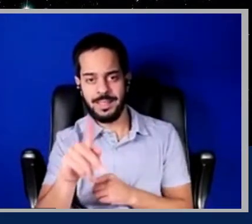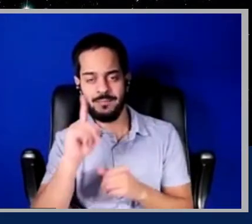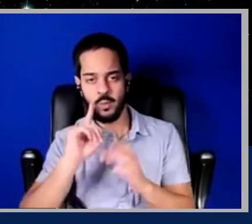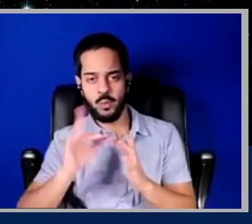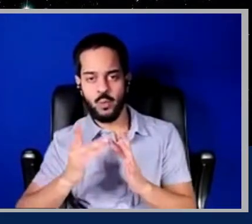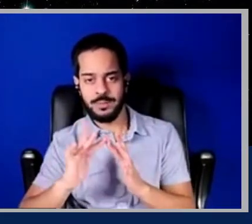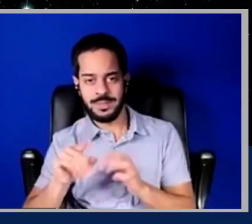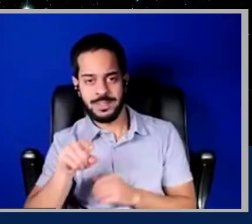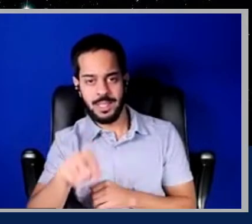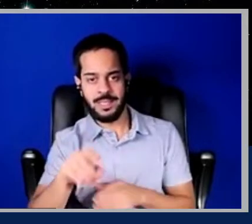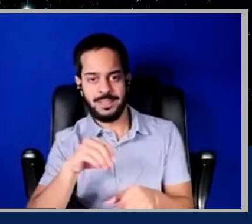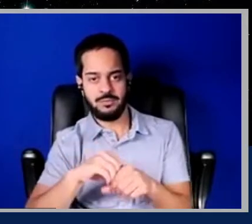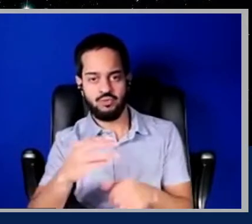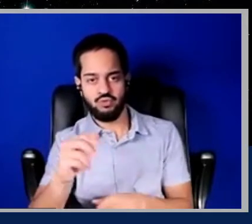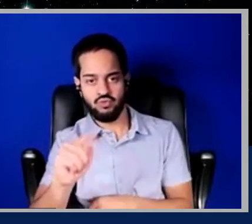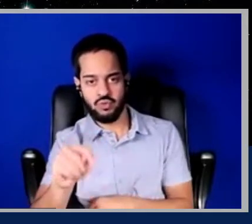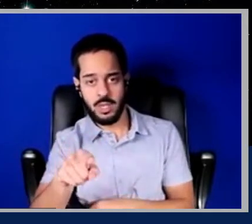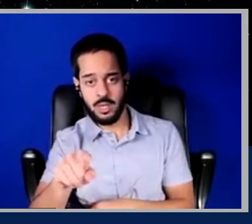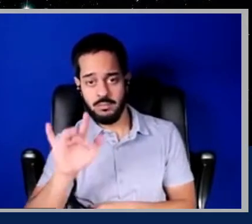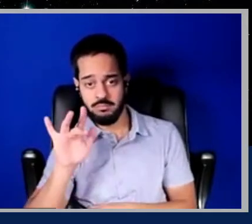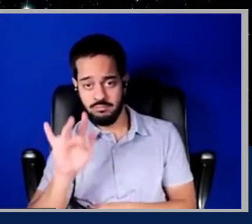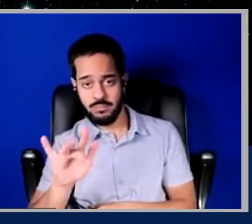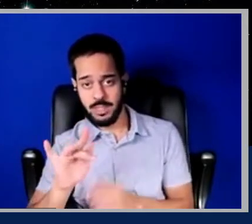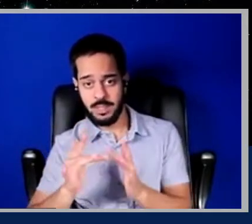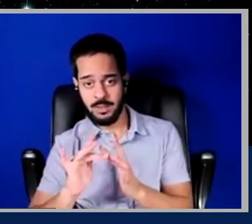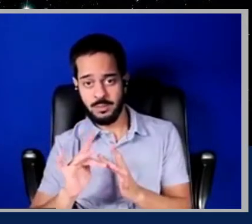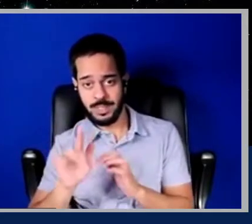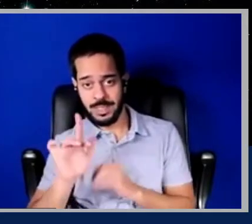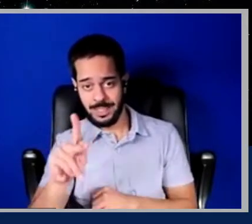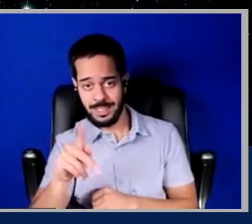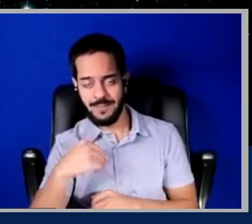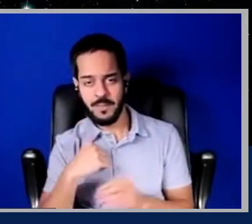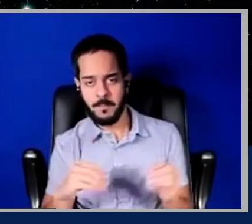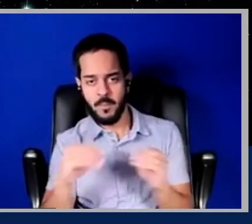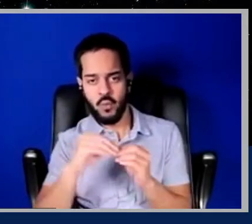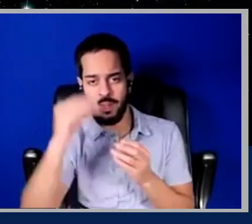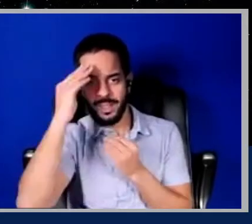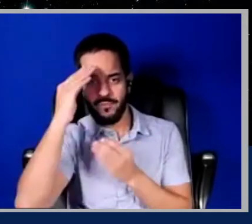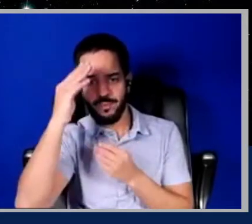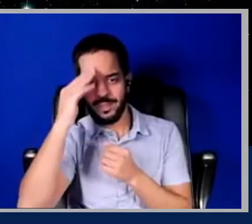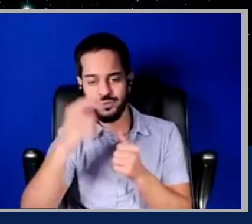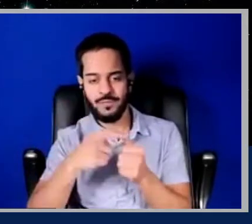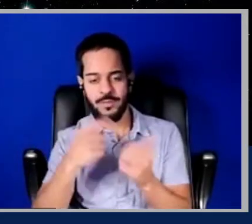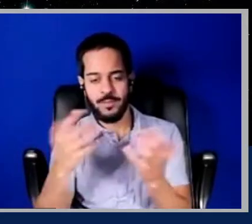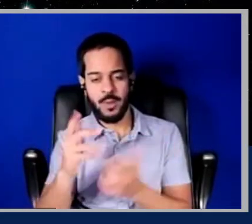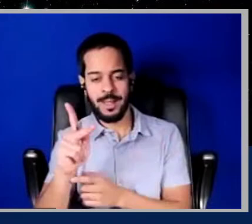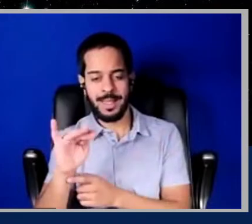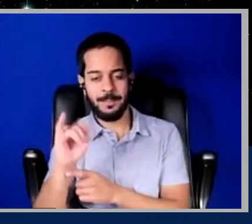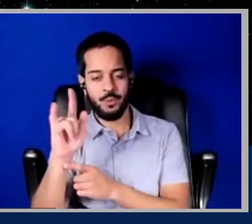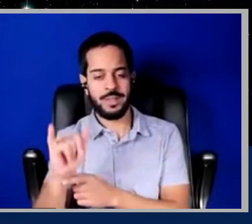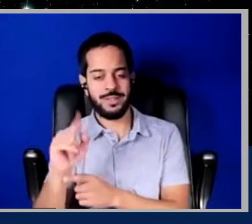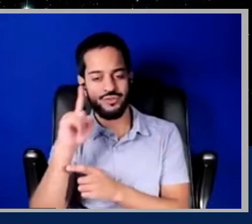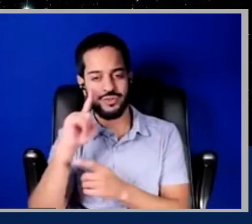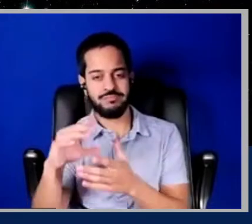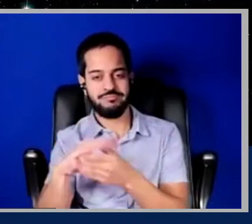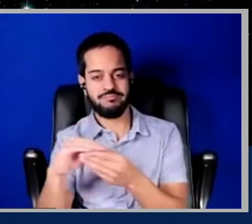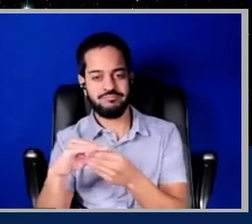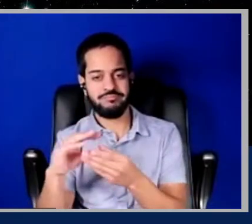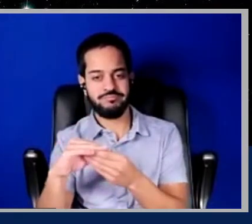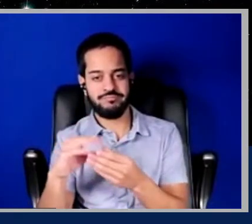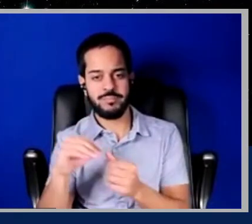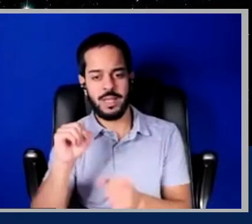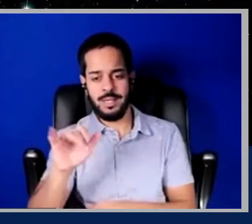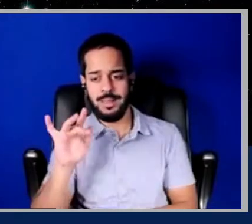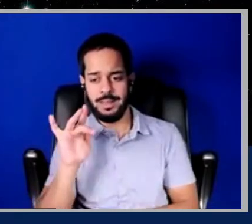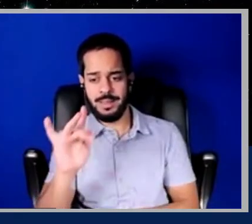treasure.si.edu in chat. So if you click on that, you can go over there and get more information like Kimberly was just talking about. Just click that link, and right